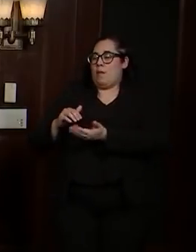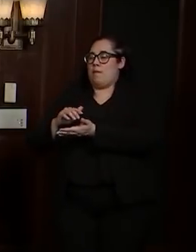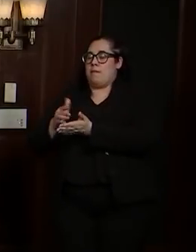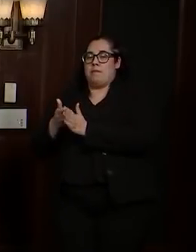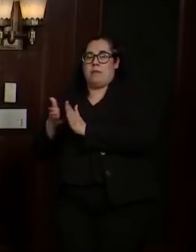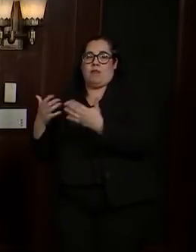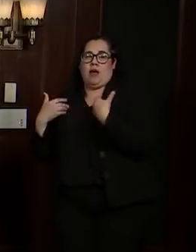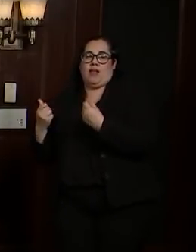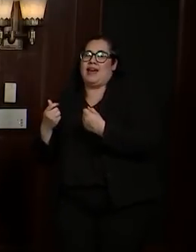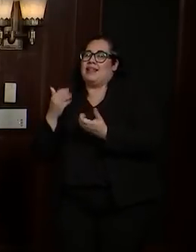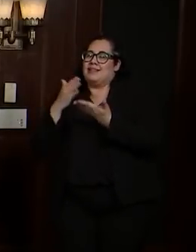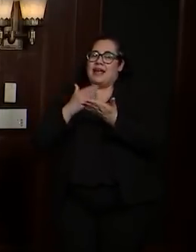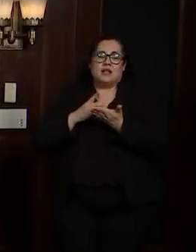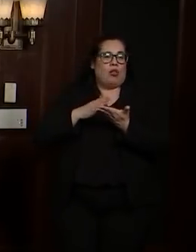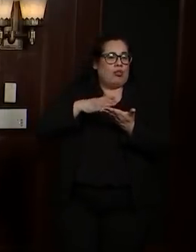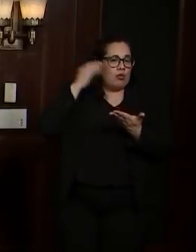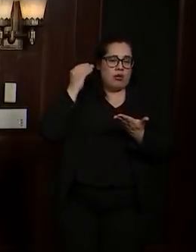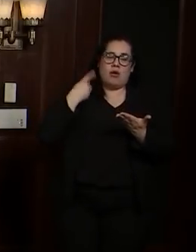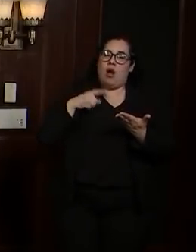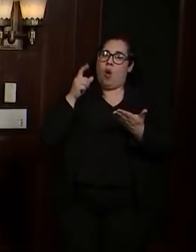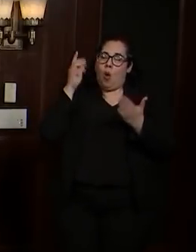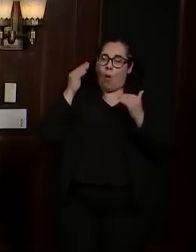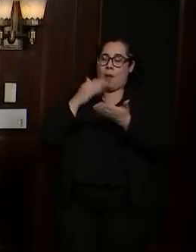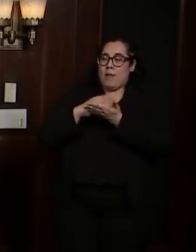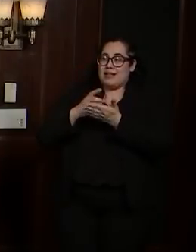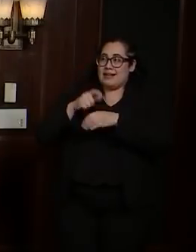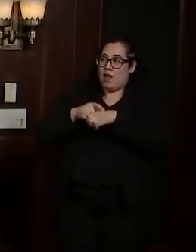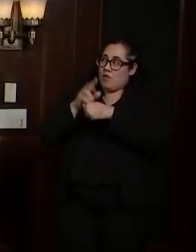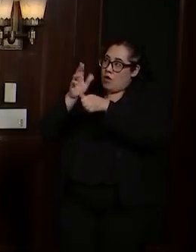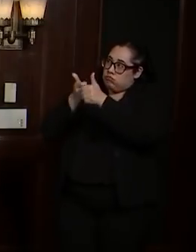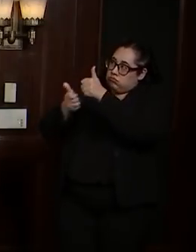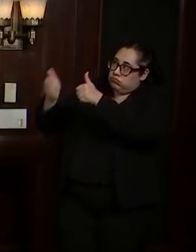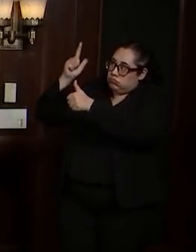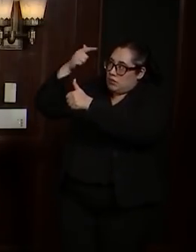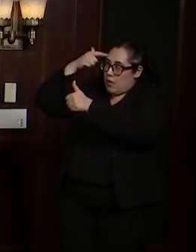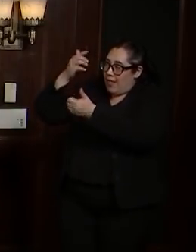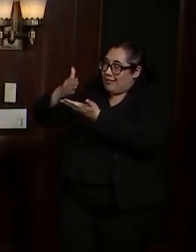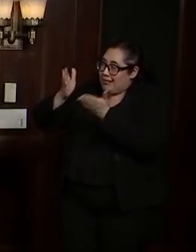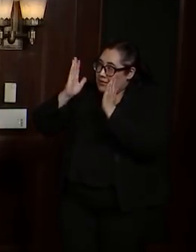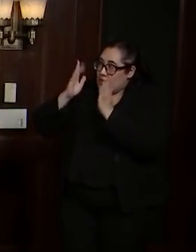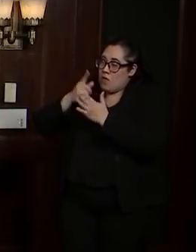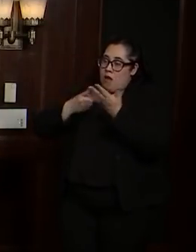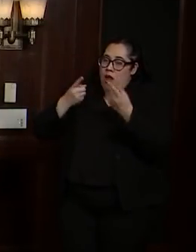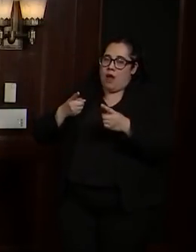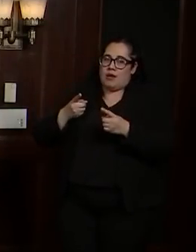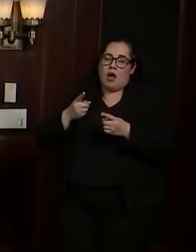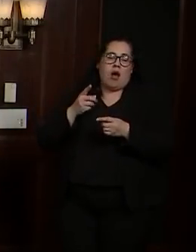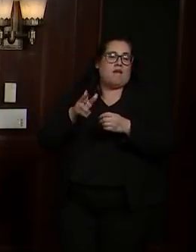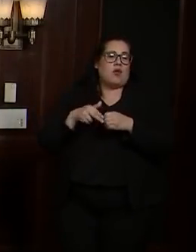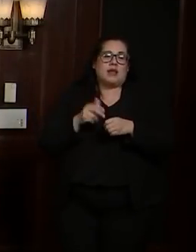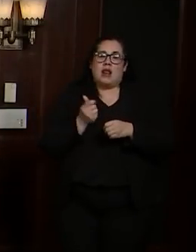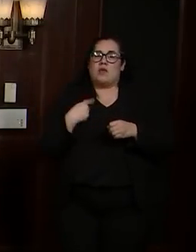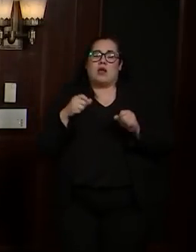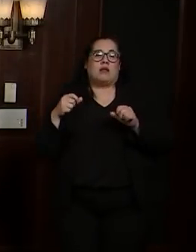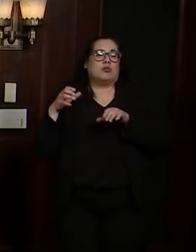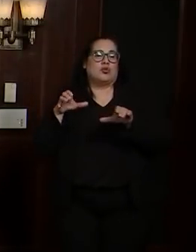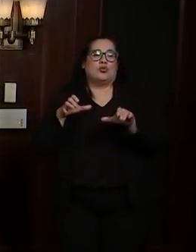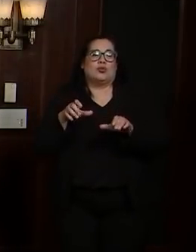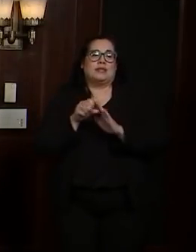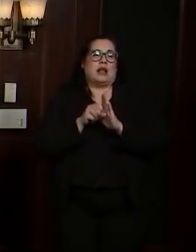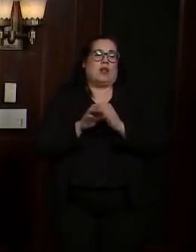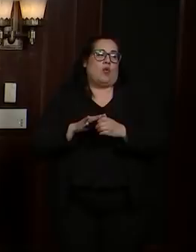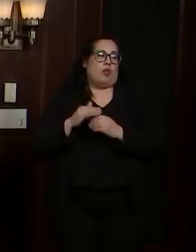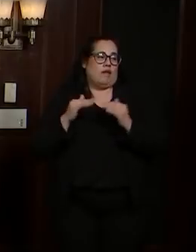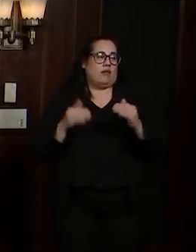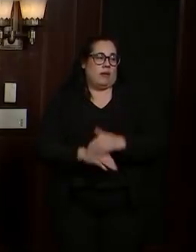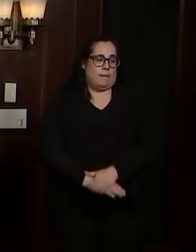lessons when it comes to budget time for our national leaders to listen to, as well as anything that we can ever do, of course, in the state and locally. Next question, please.